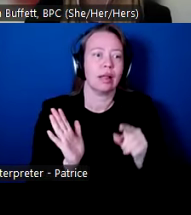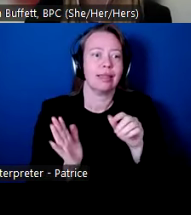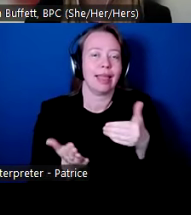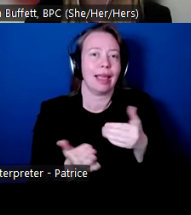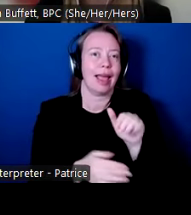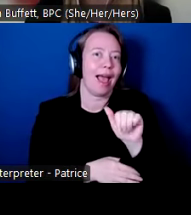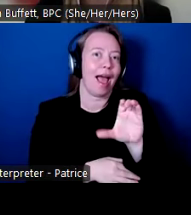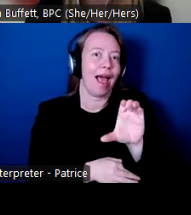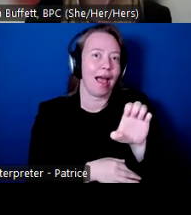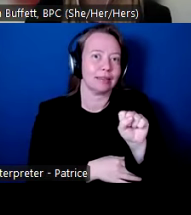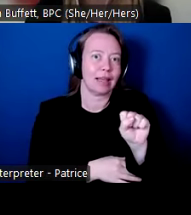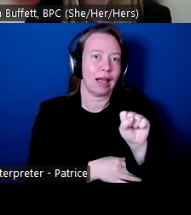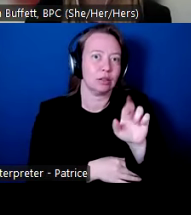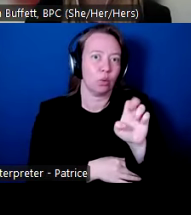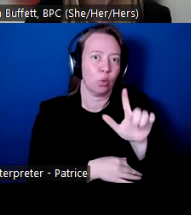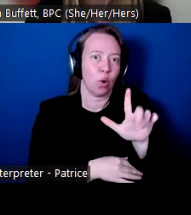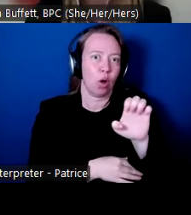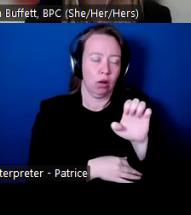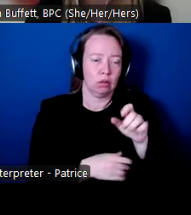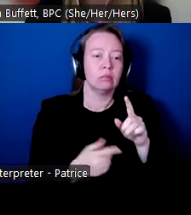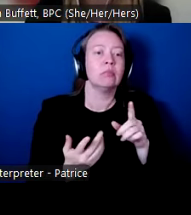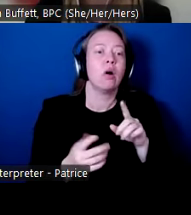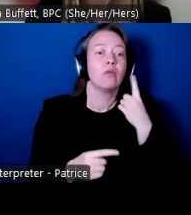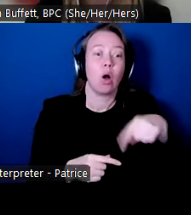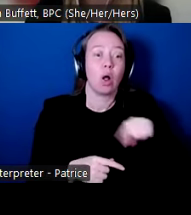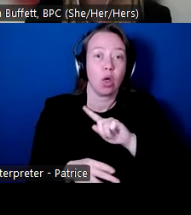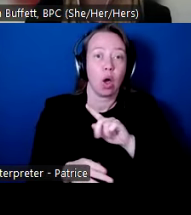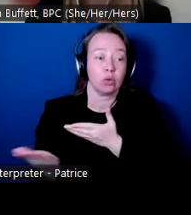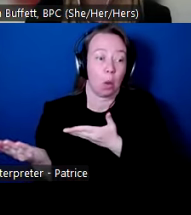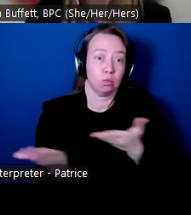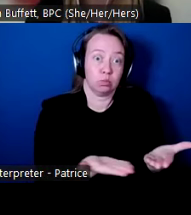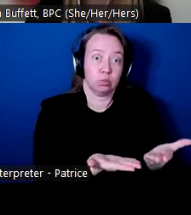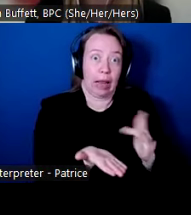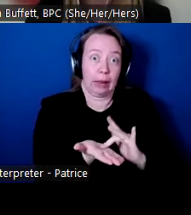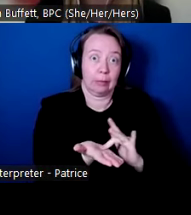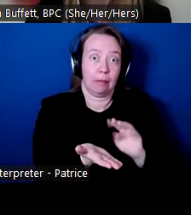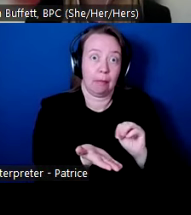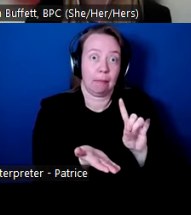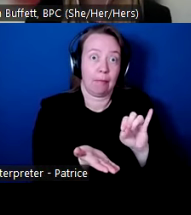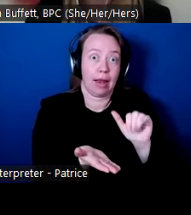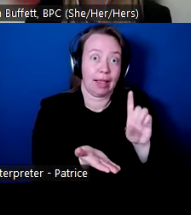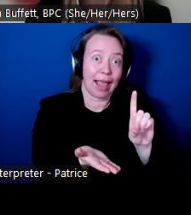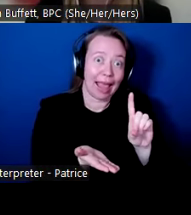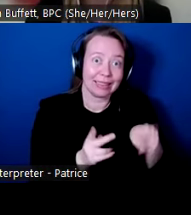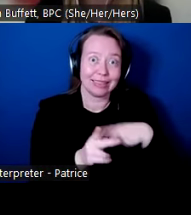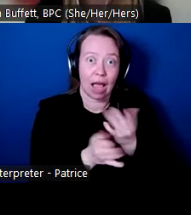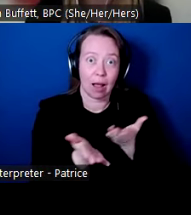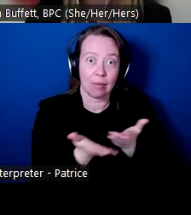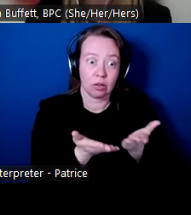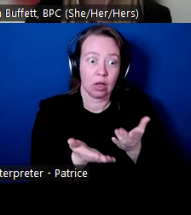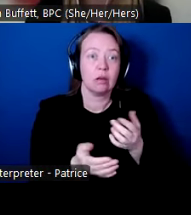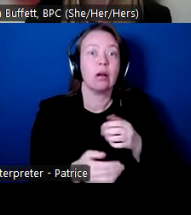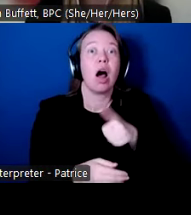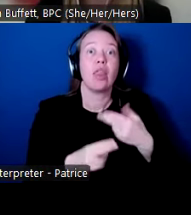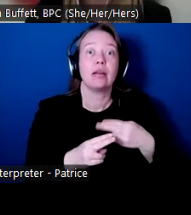the compensation for direct care professionals delivering Medicaid home and community-based services, otherwise known